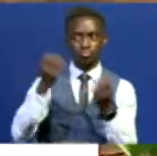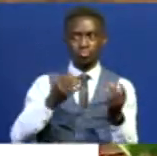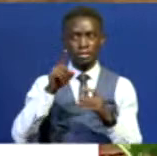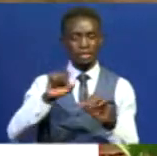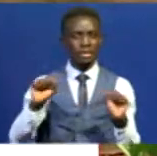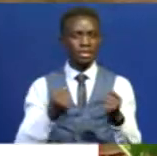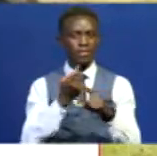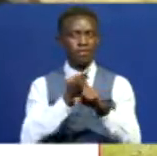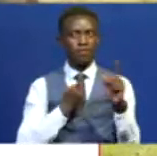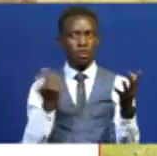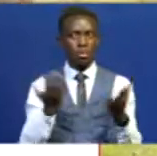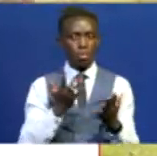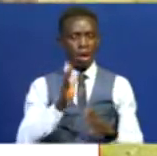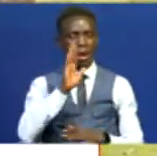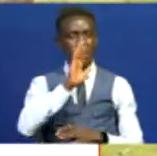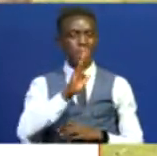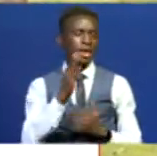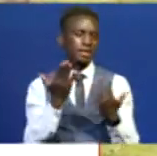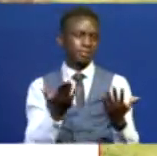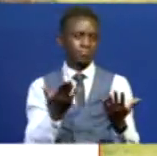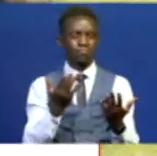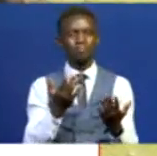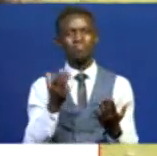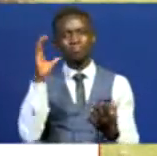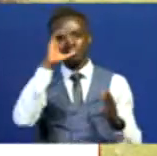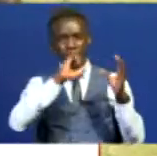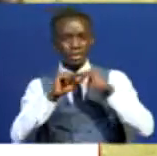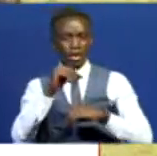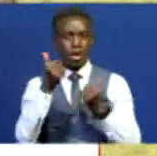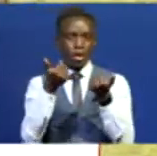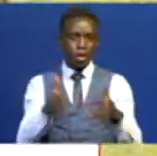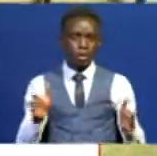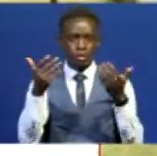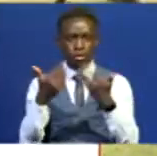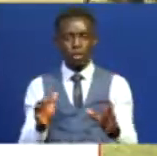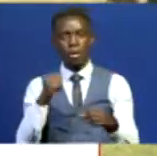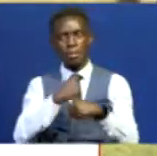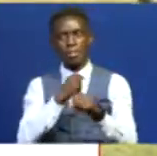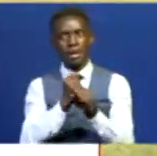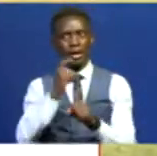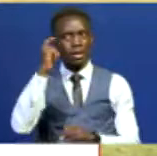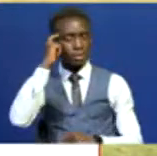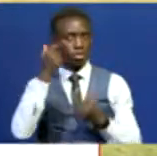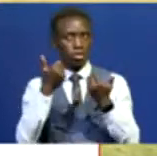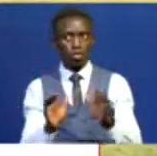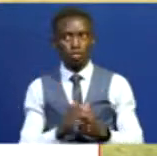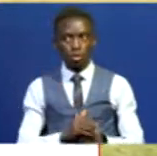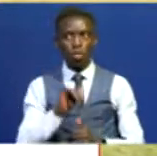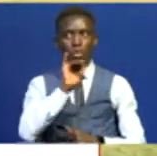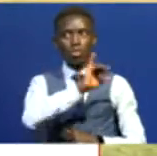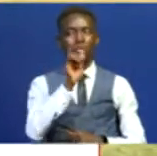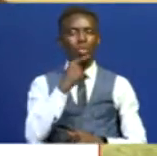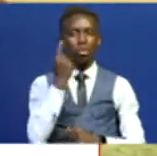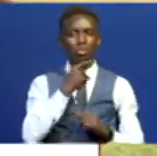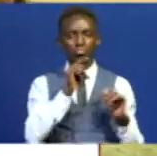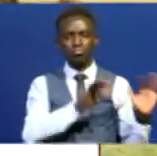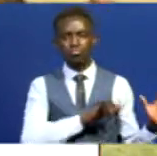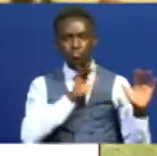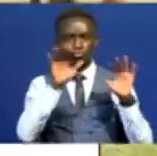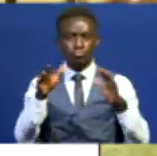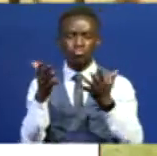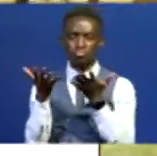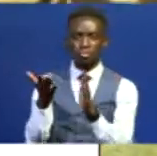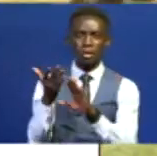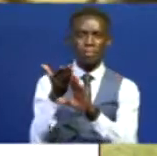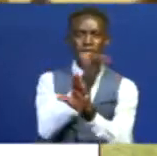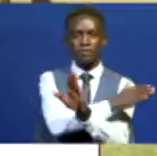farmers from inconveniences and incurring huge post-harvest losses. All those who took to the podium earlier said that this could